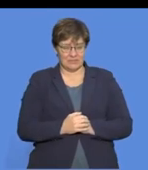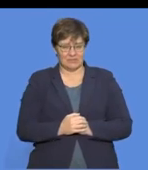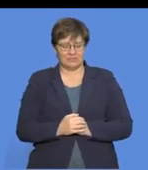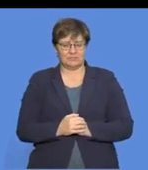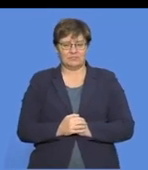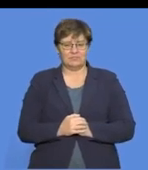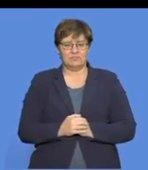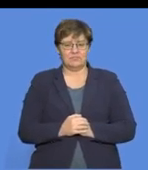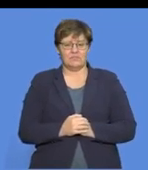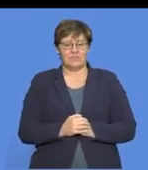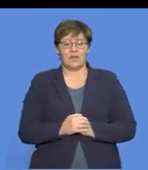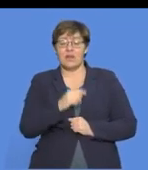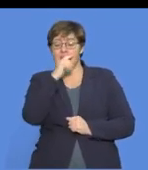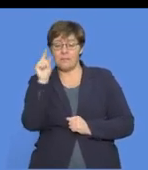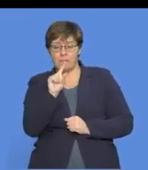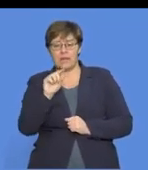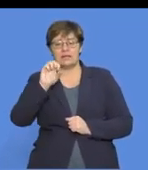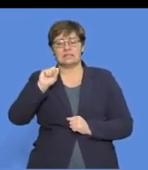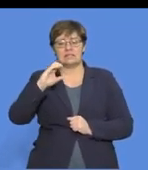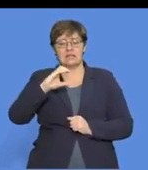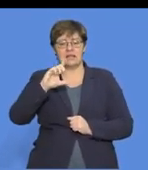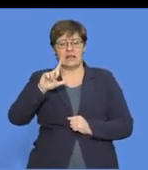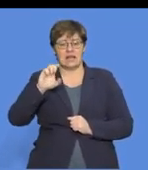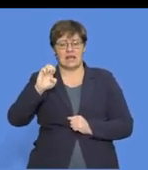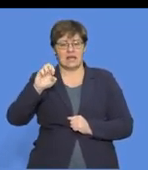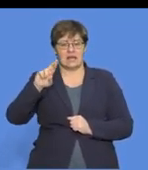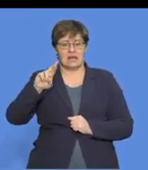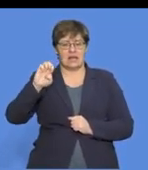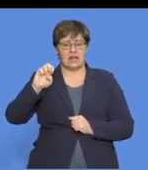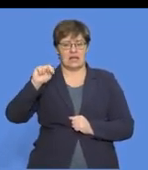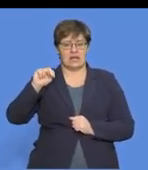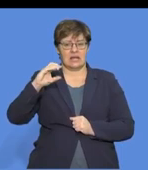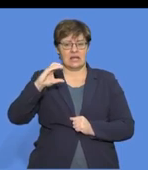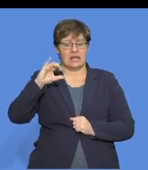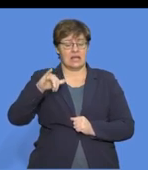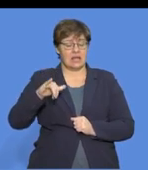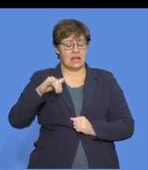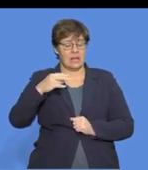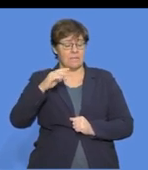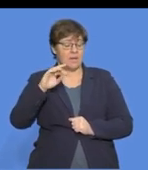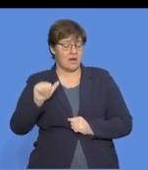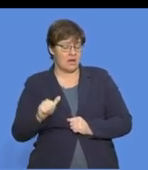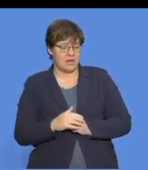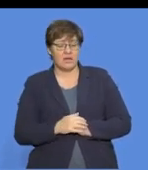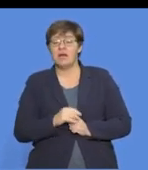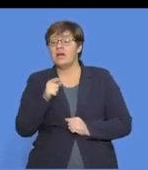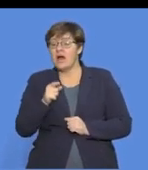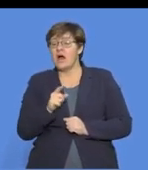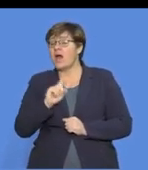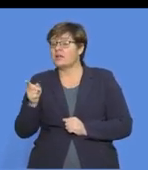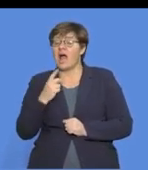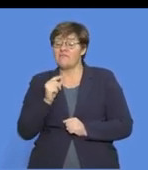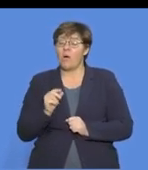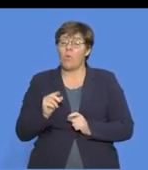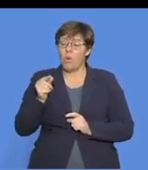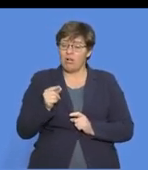those are called Sclerenchyma, and there is another type we will look at later which has walls that are not quite as